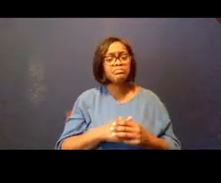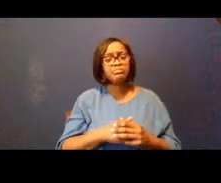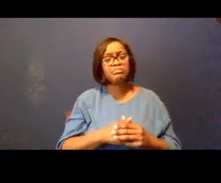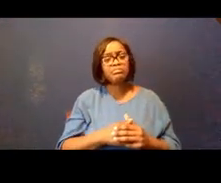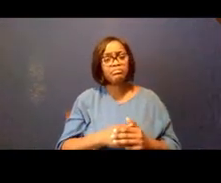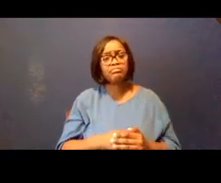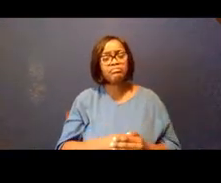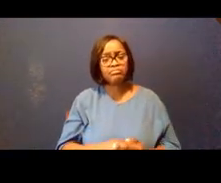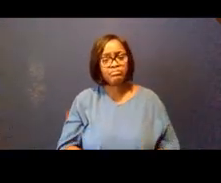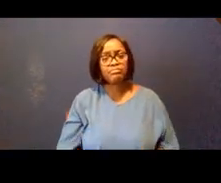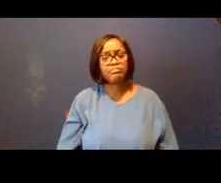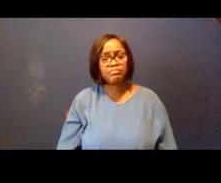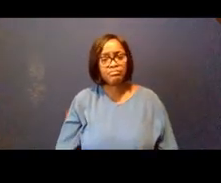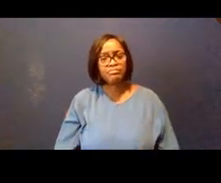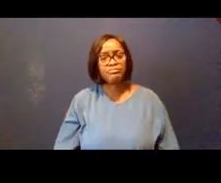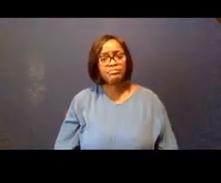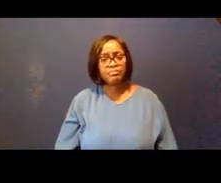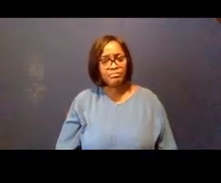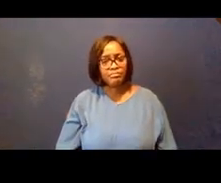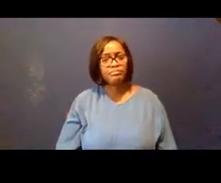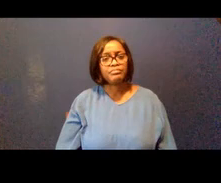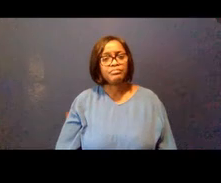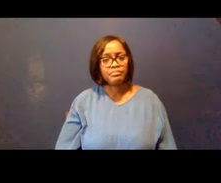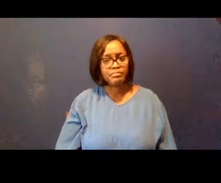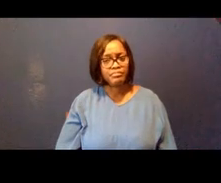Because if not,